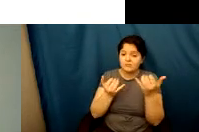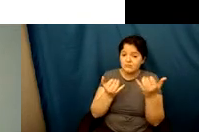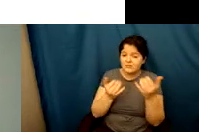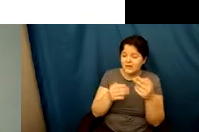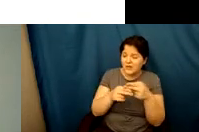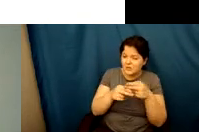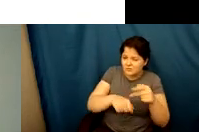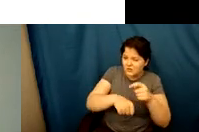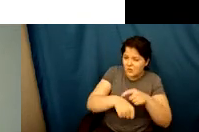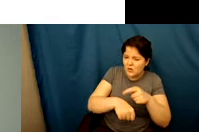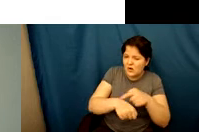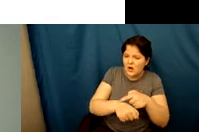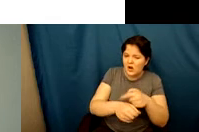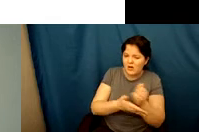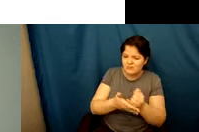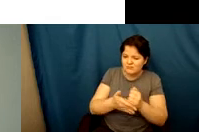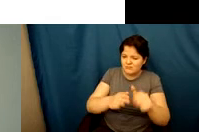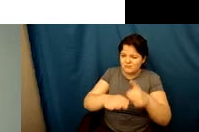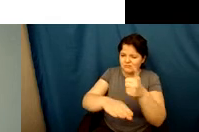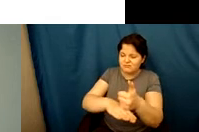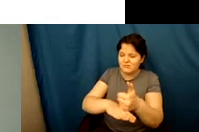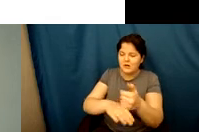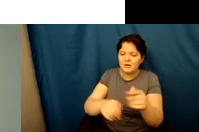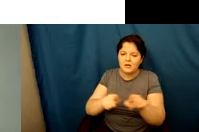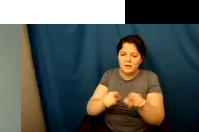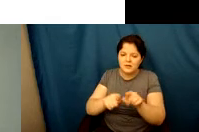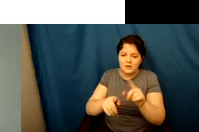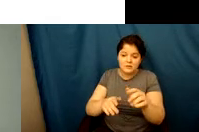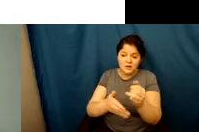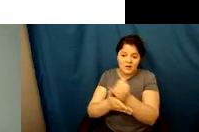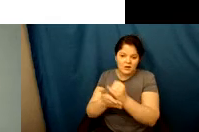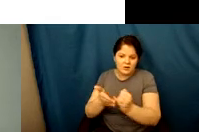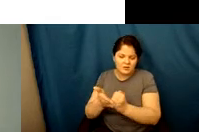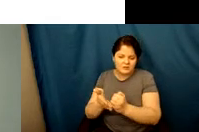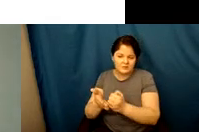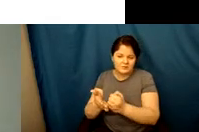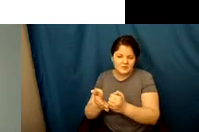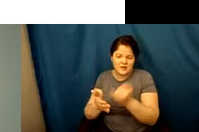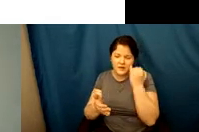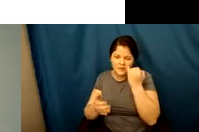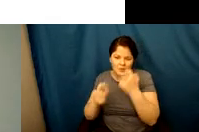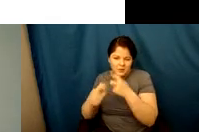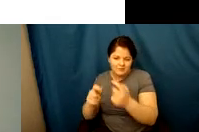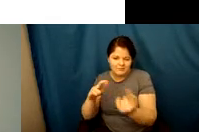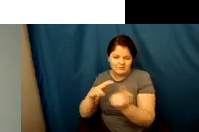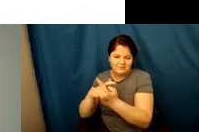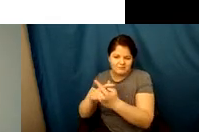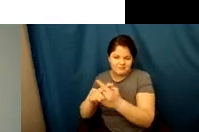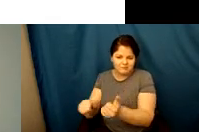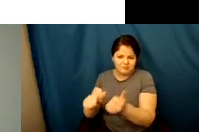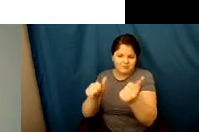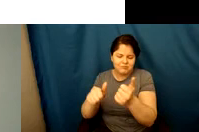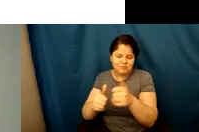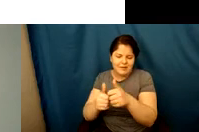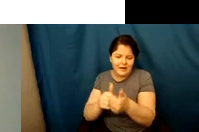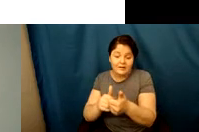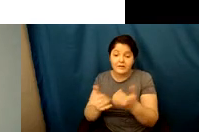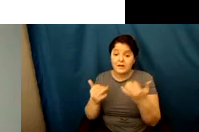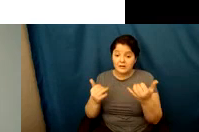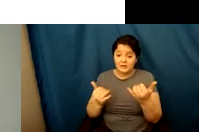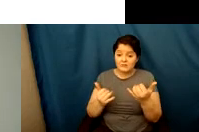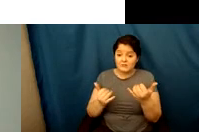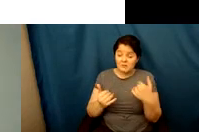installations, as well as, the removal of any art should that be an issue. So yes, we now have an